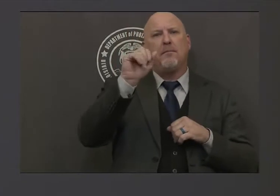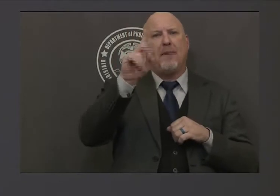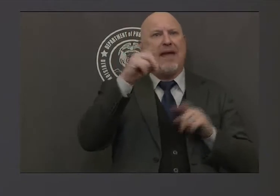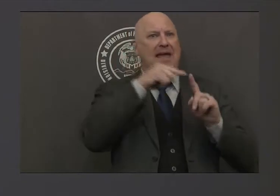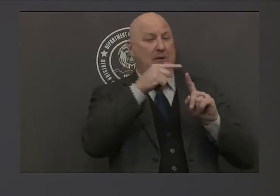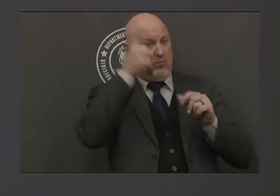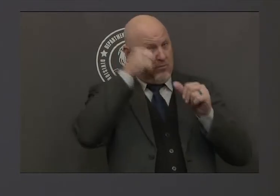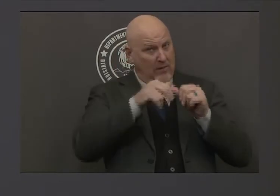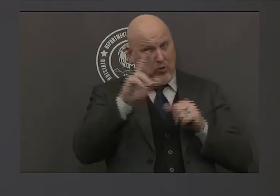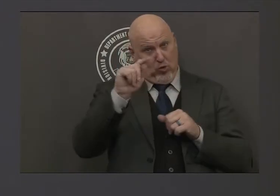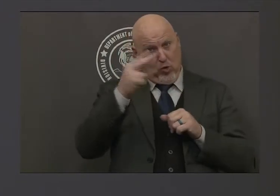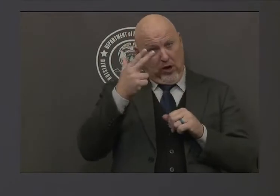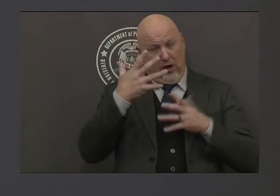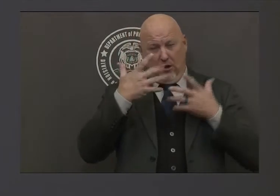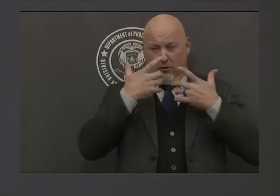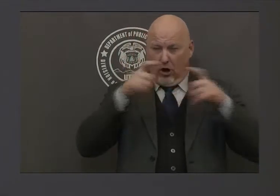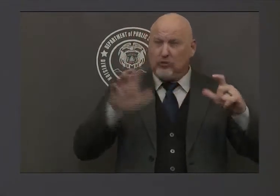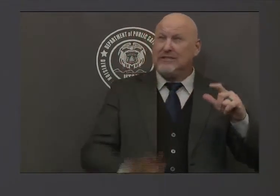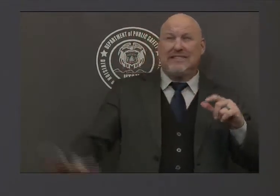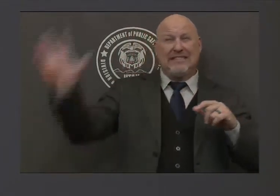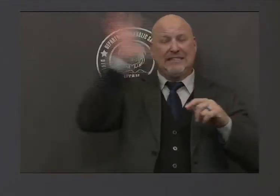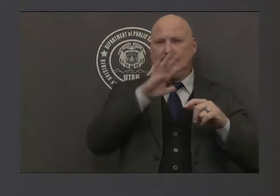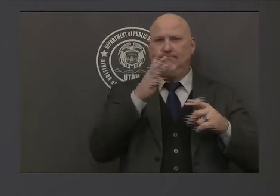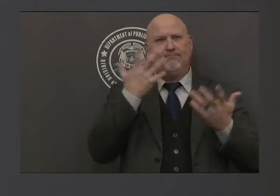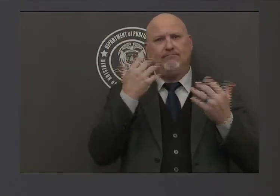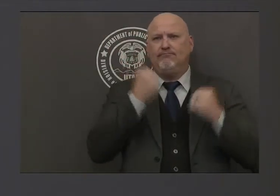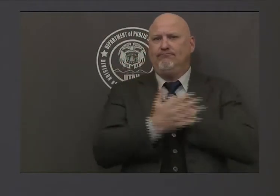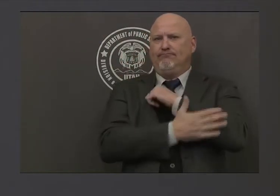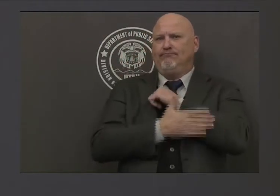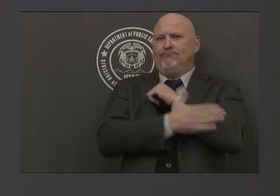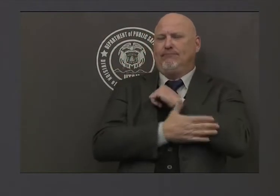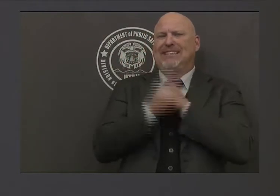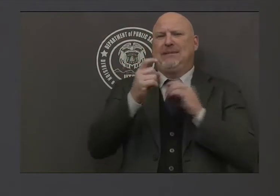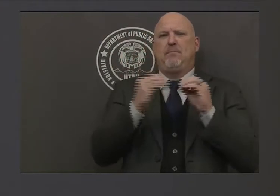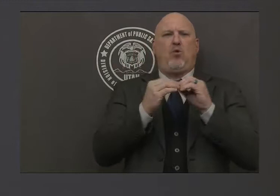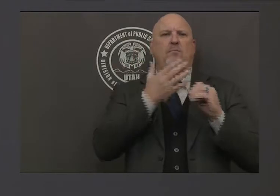housing assistance. Thank you.